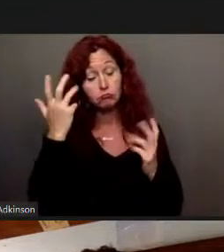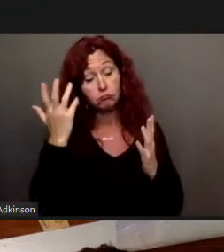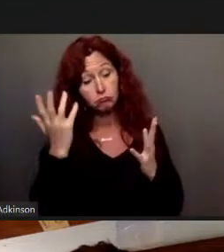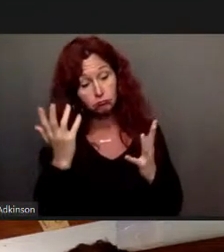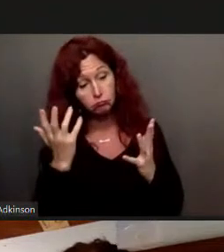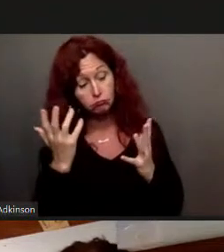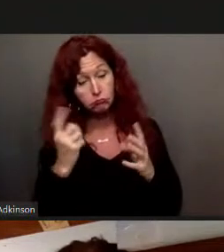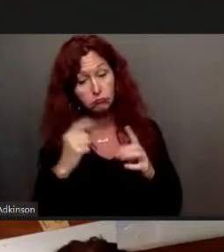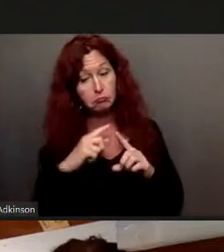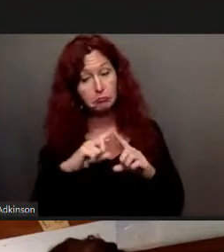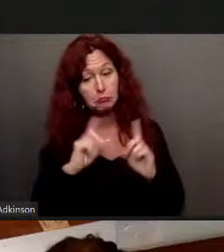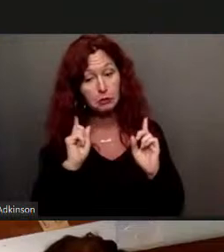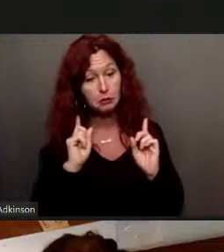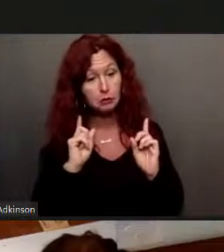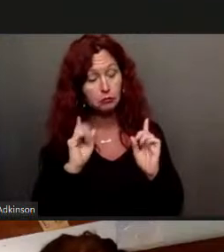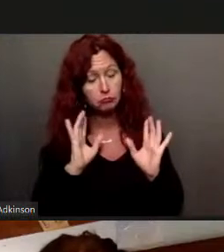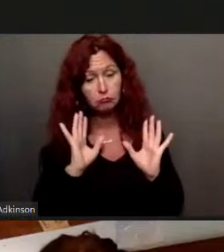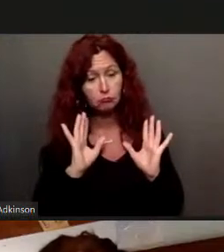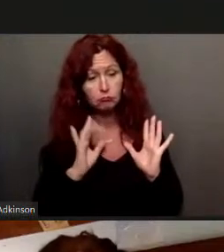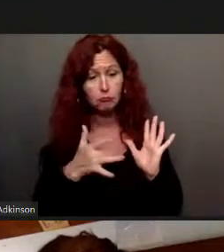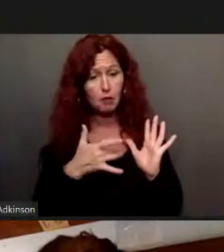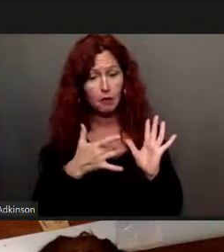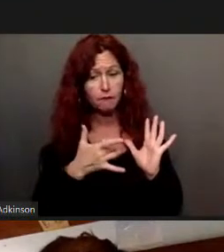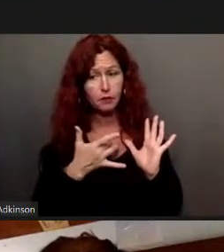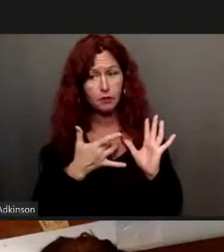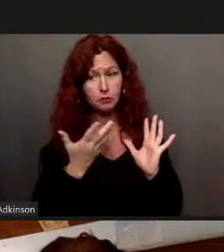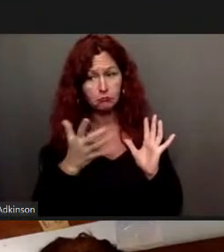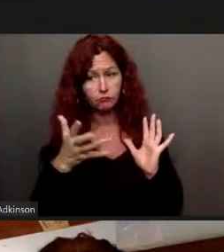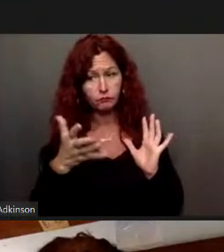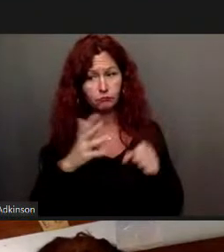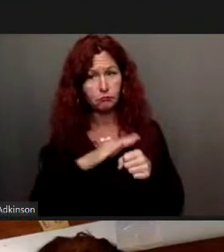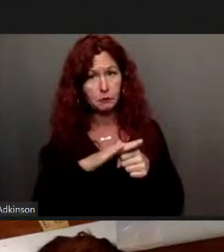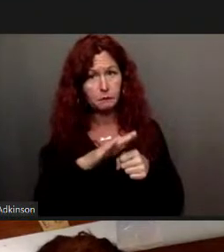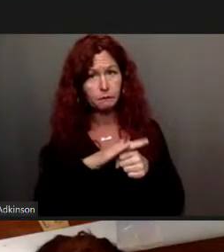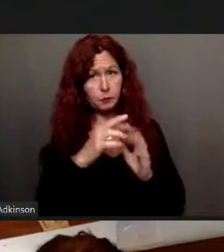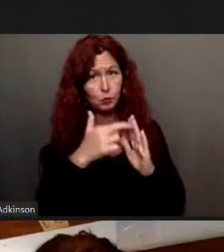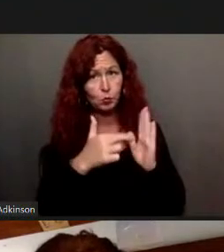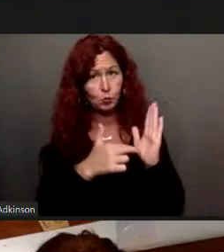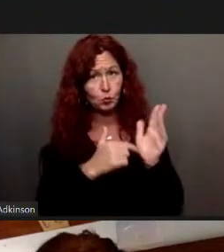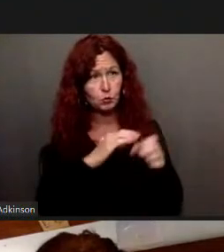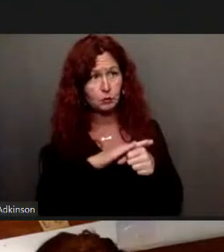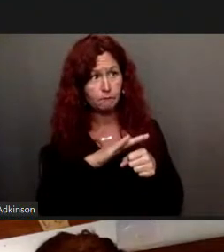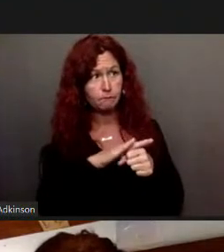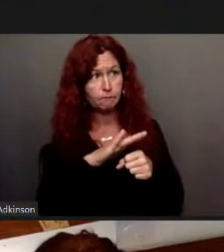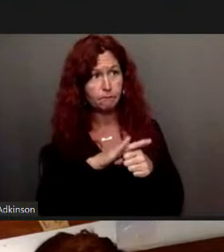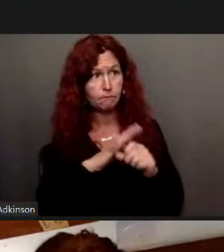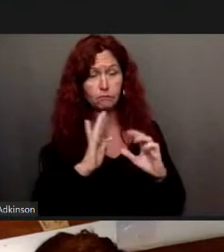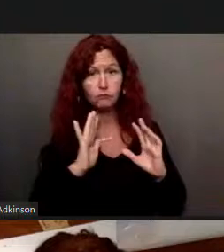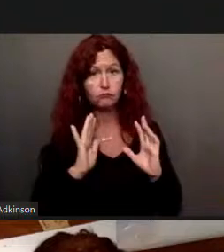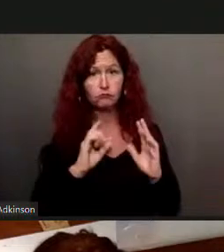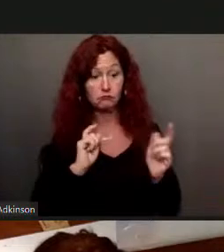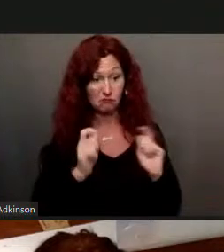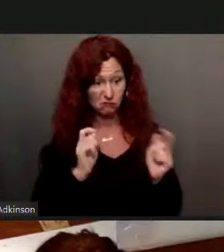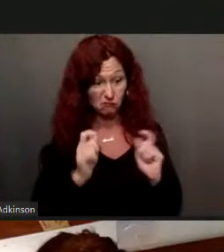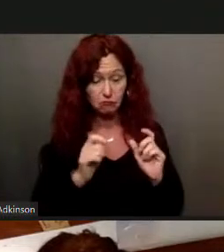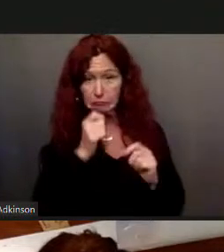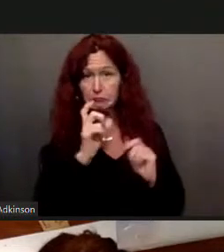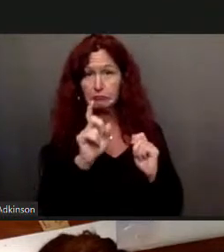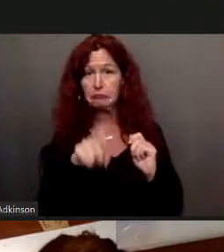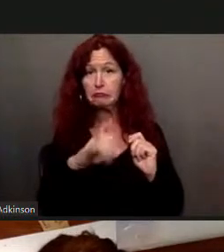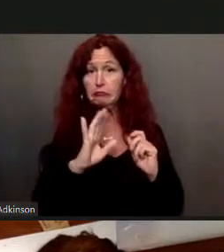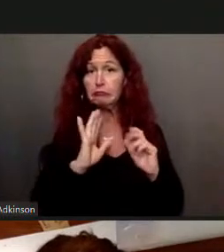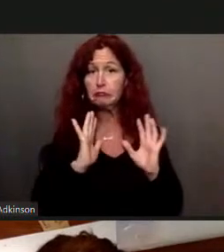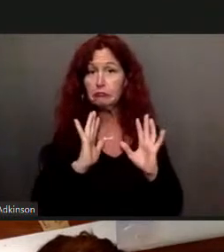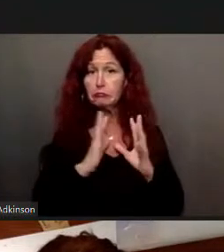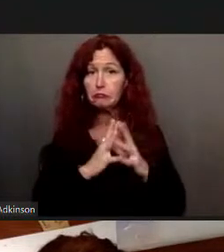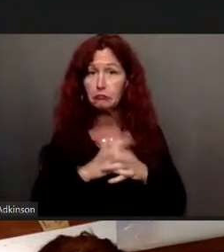And we think that the order that we have today, if enforced, is what's needed. Would anything change that? What goes into the